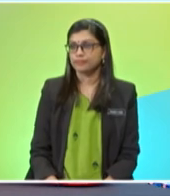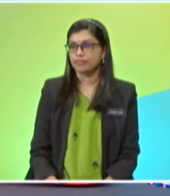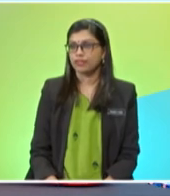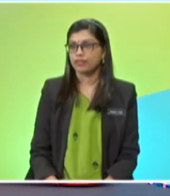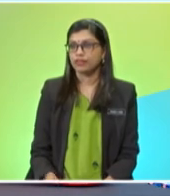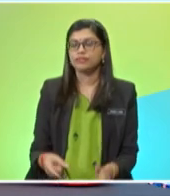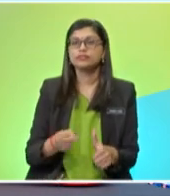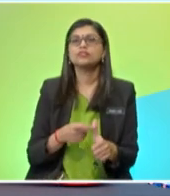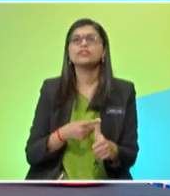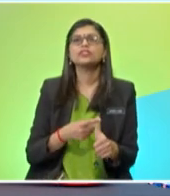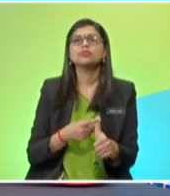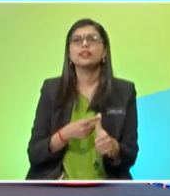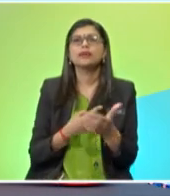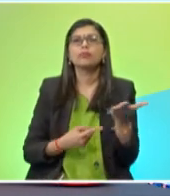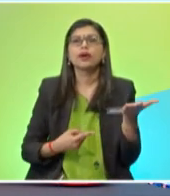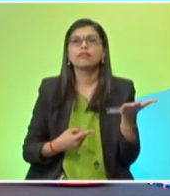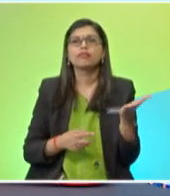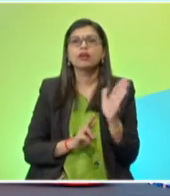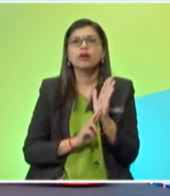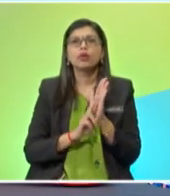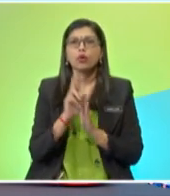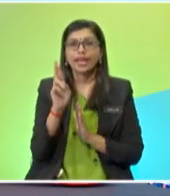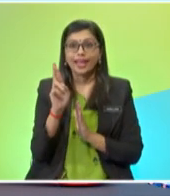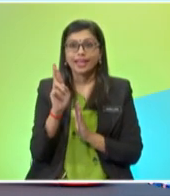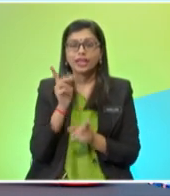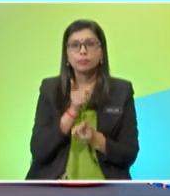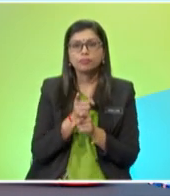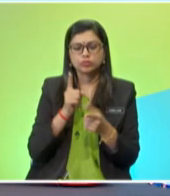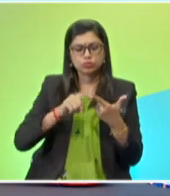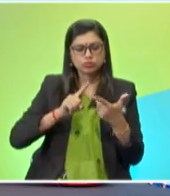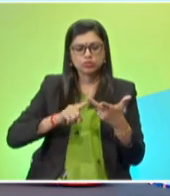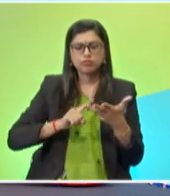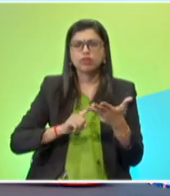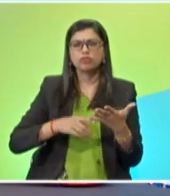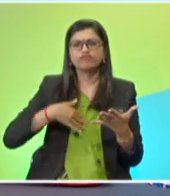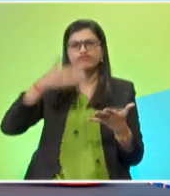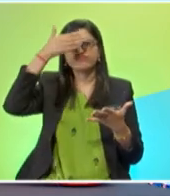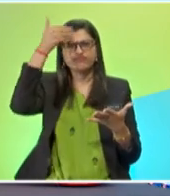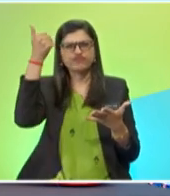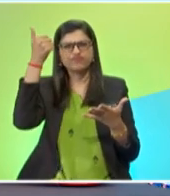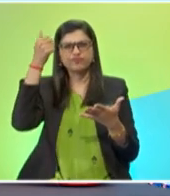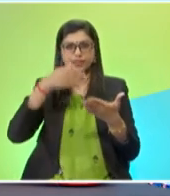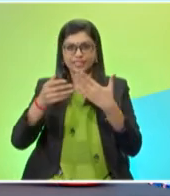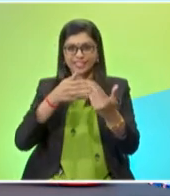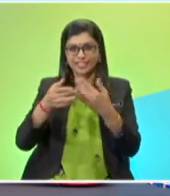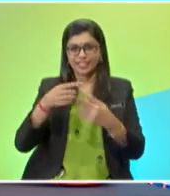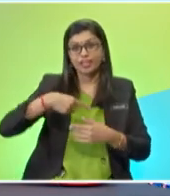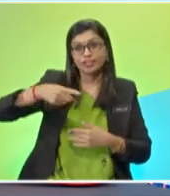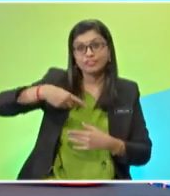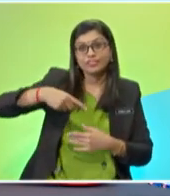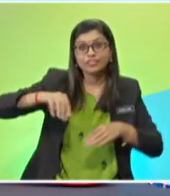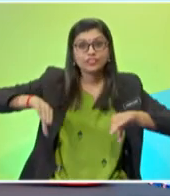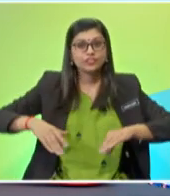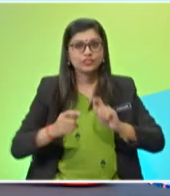rocket. Let's try and guess the rest of them. Can you help me here? I'm so curious. Okay, Teacher Kenanga is